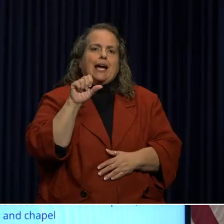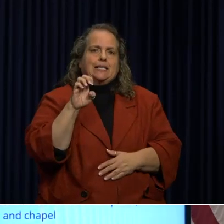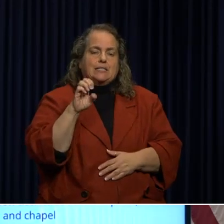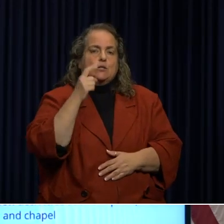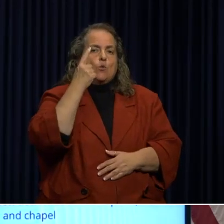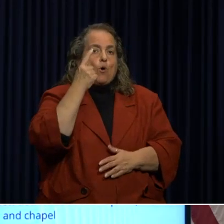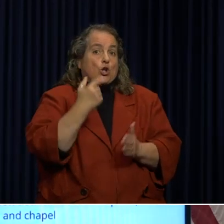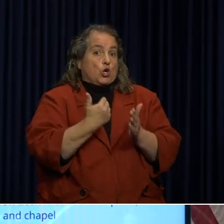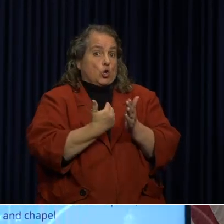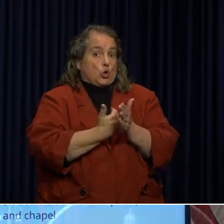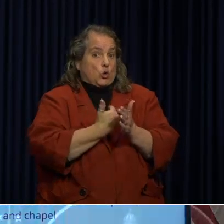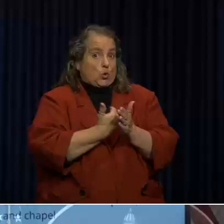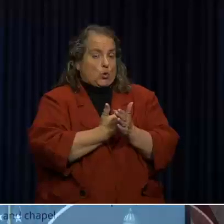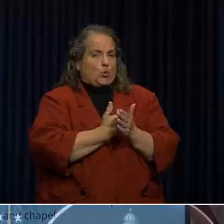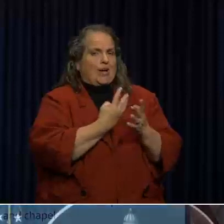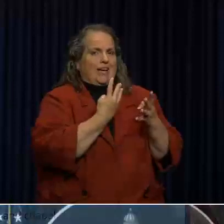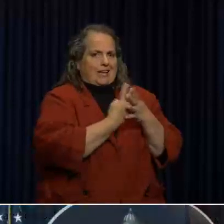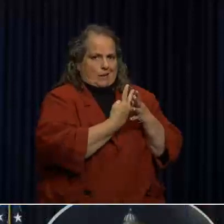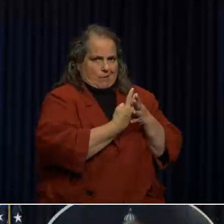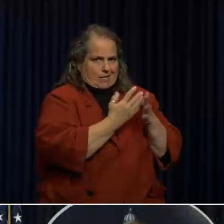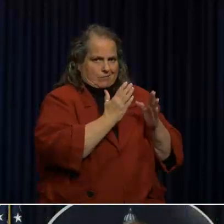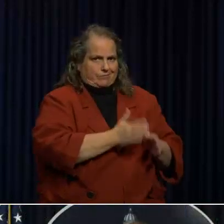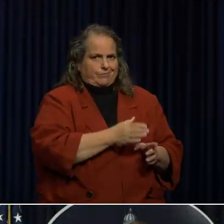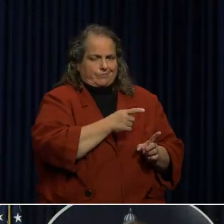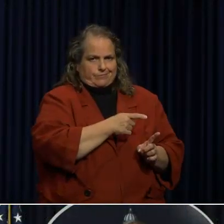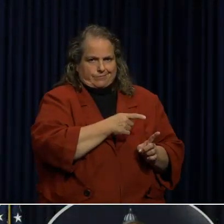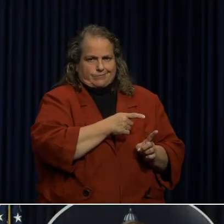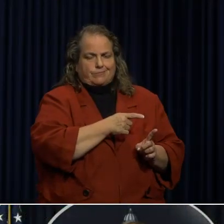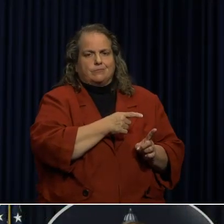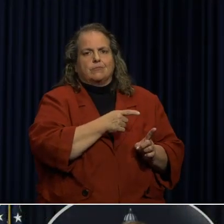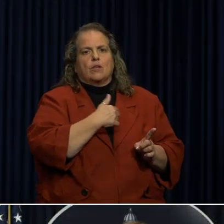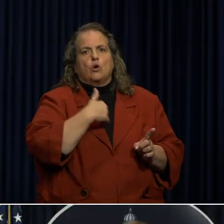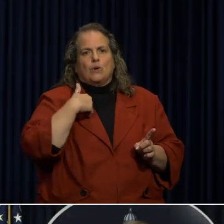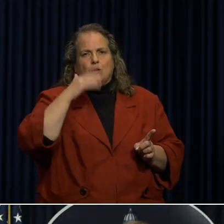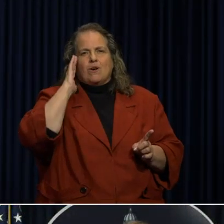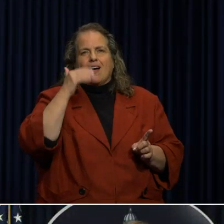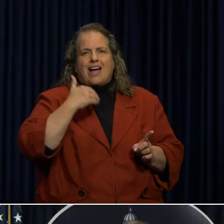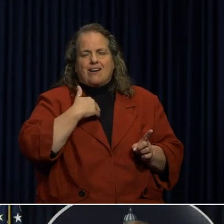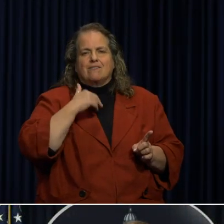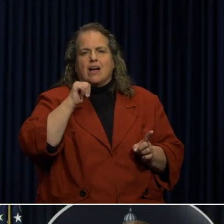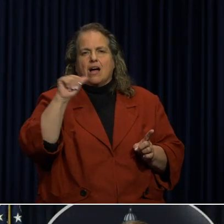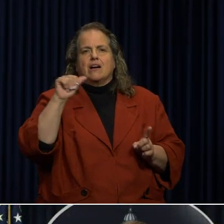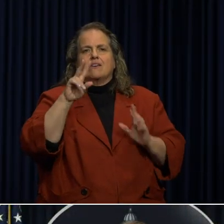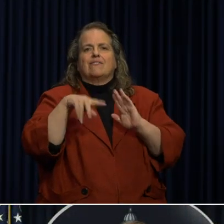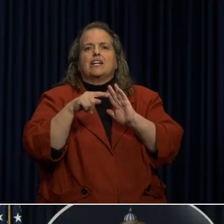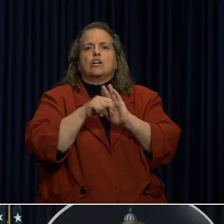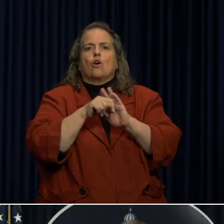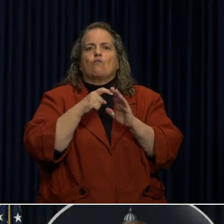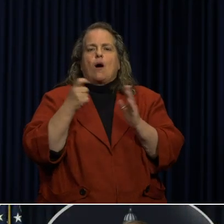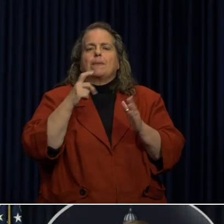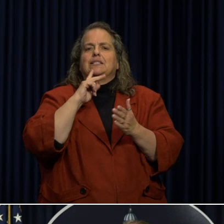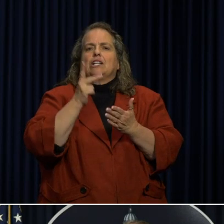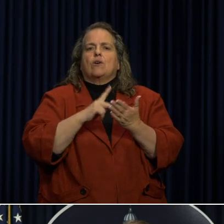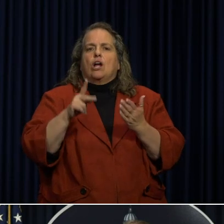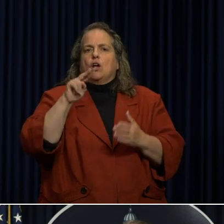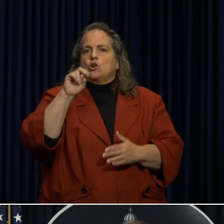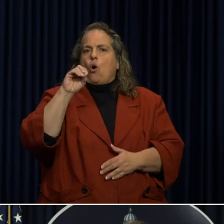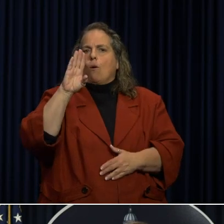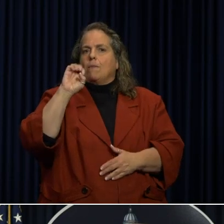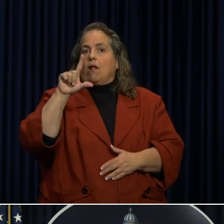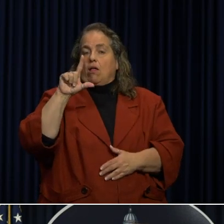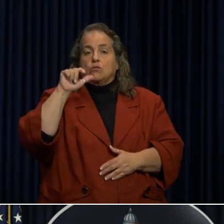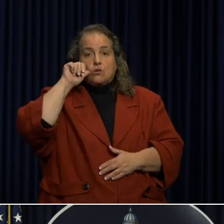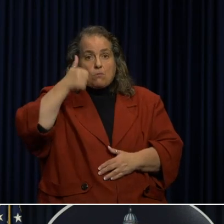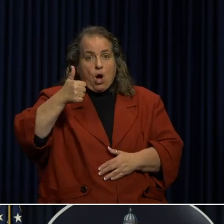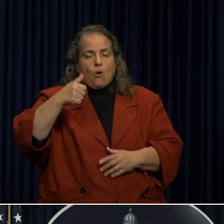one new inmate. We're going to have at least a video from Secretary Noble tomorrow talking about the efforts